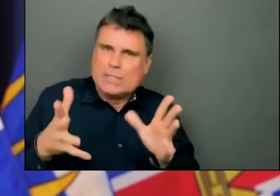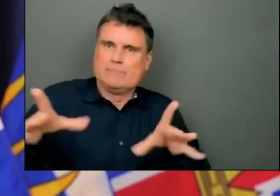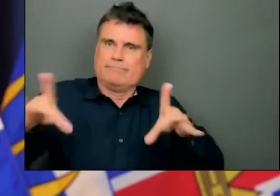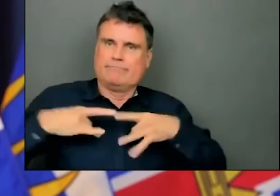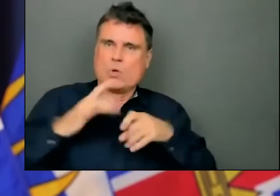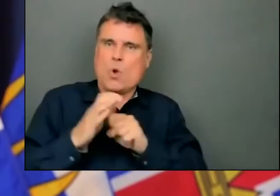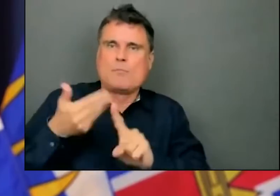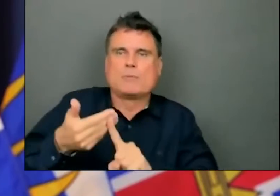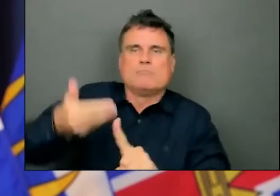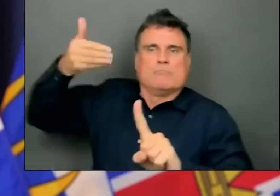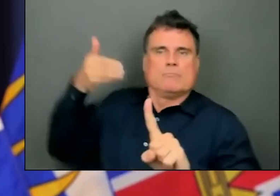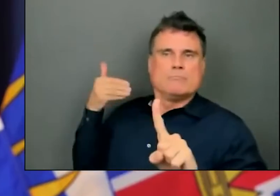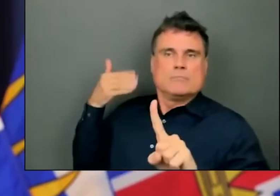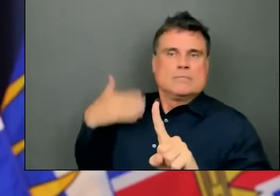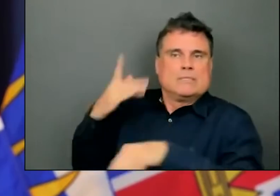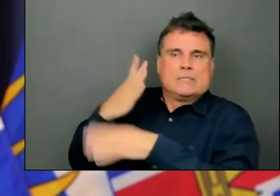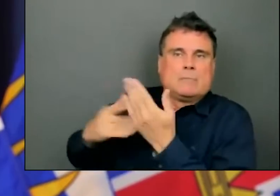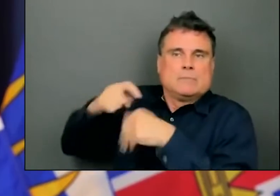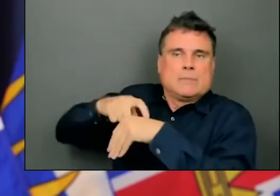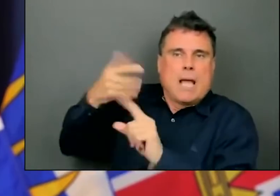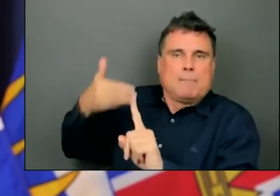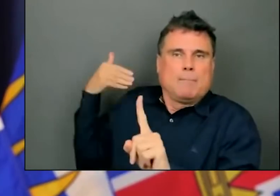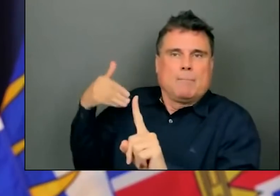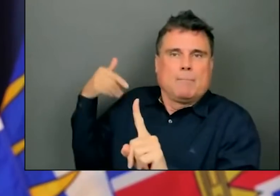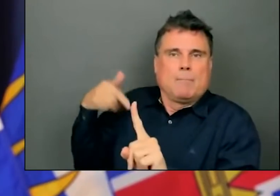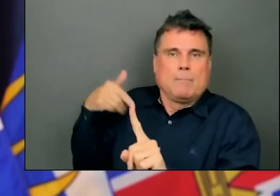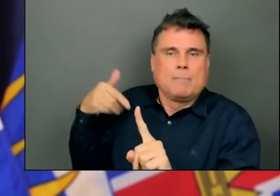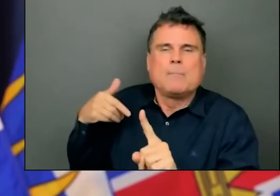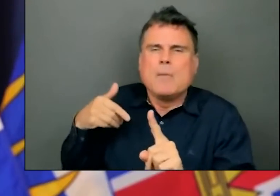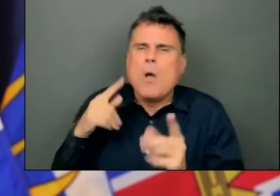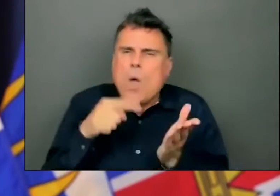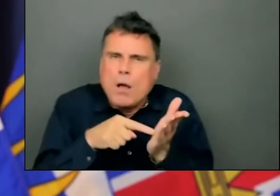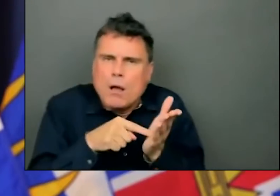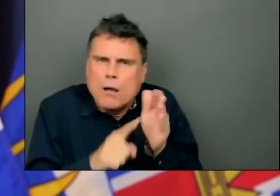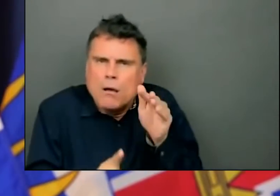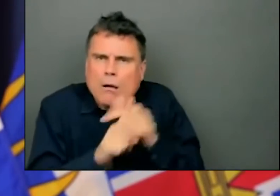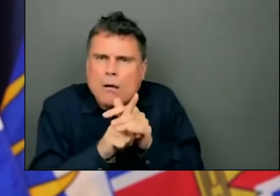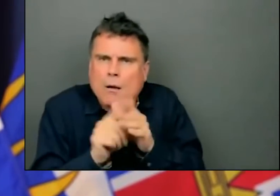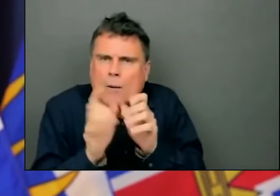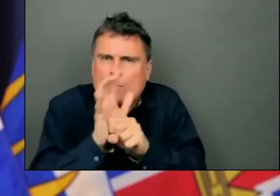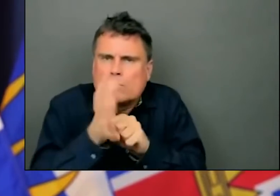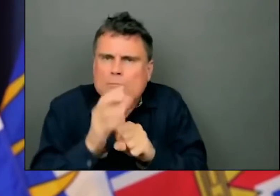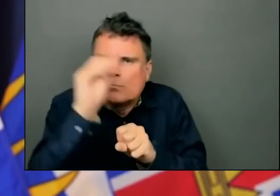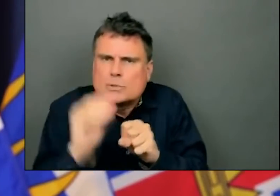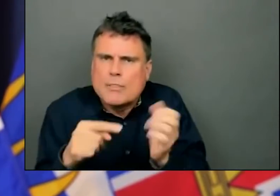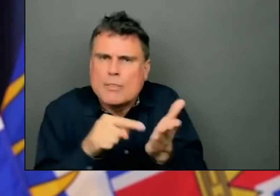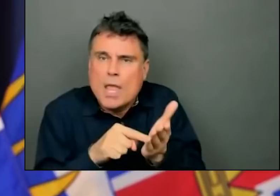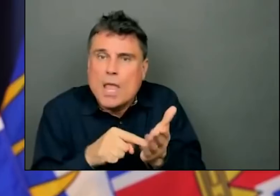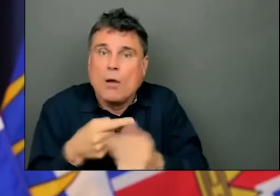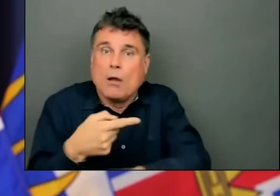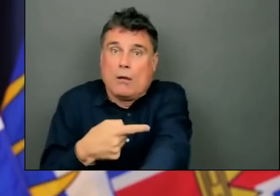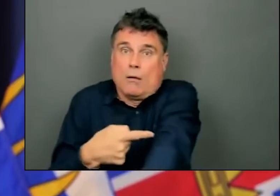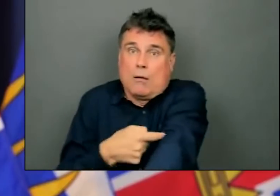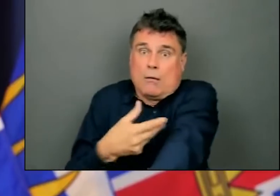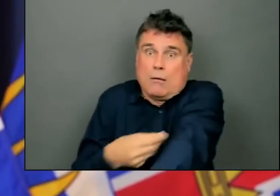versus from infection. So that is available, and the clinicians in the post-vaccination